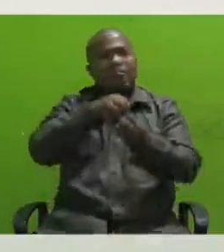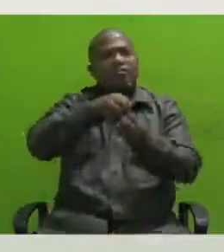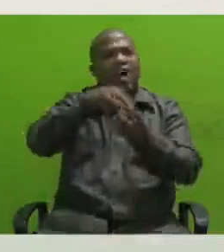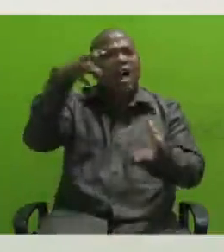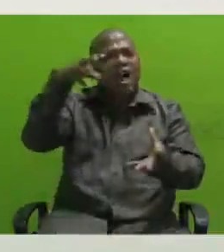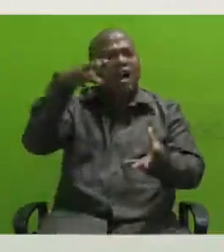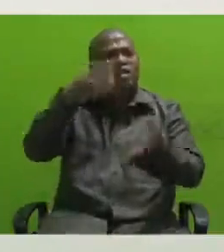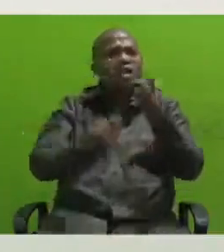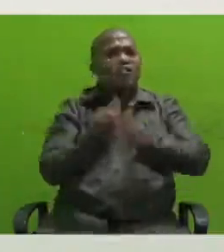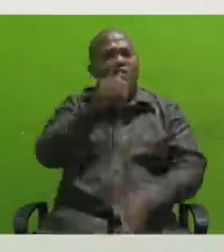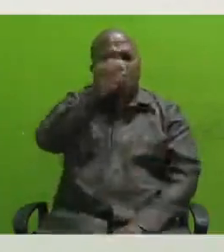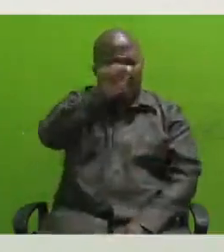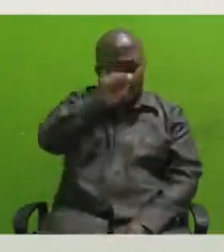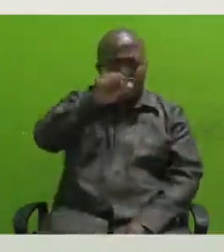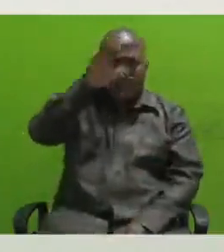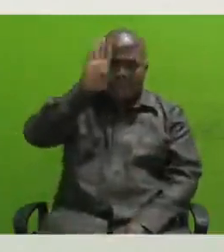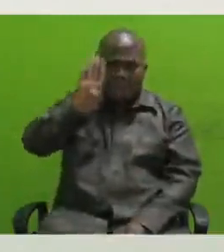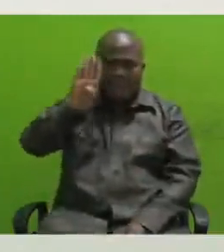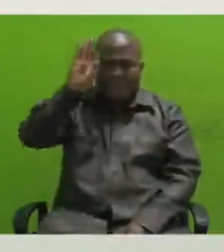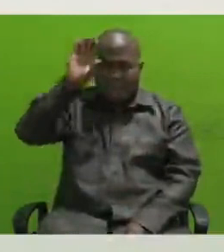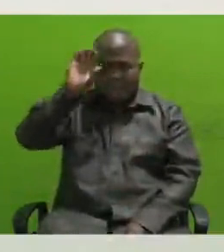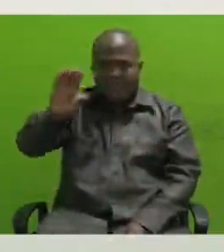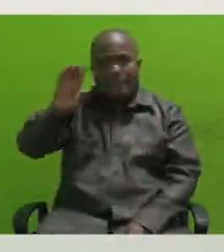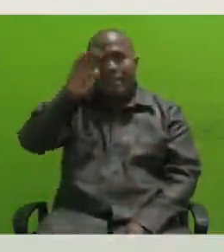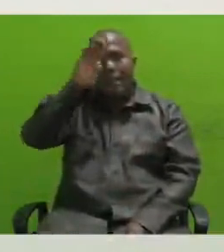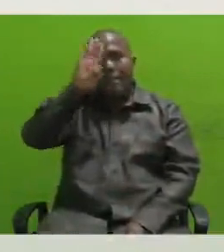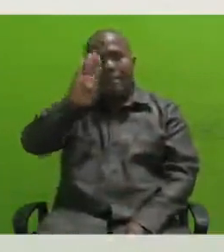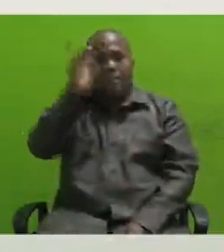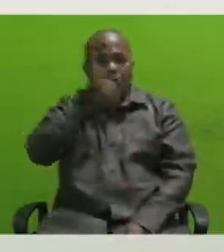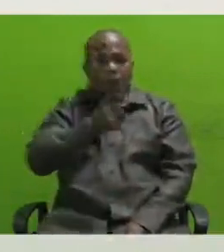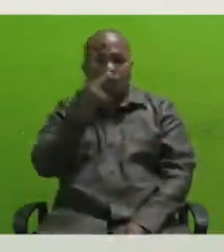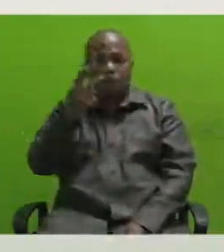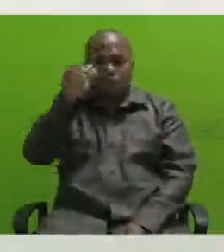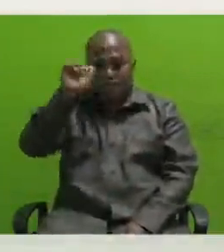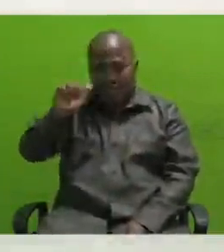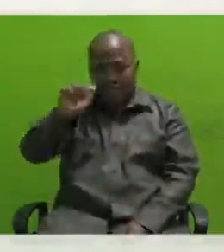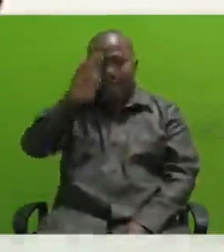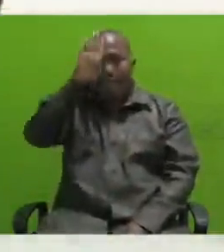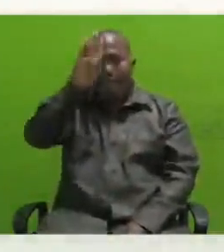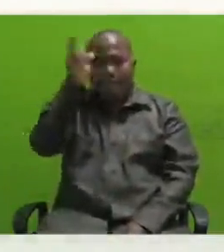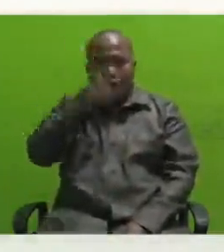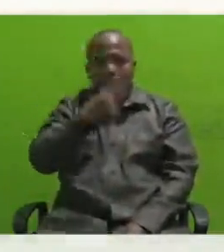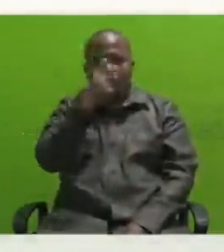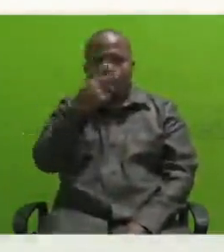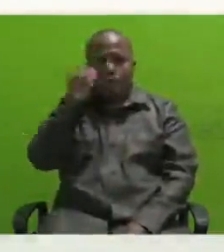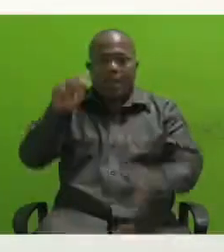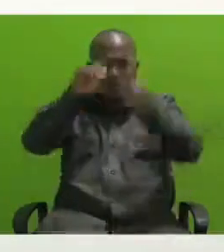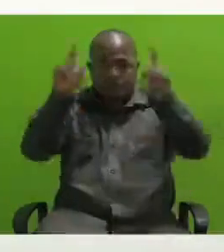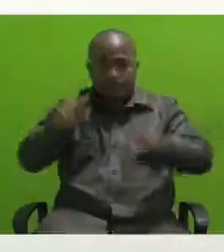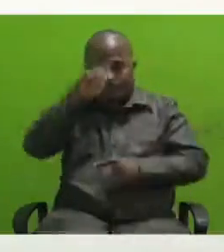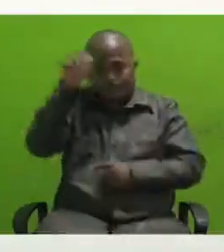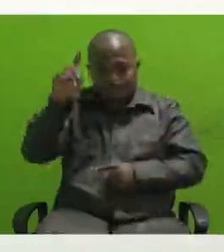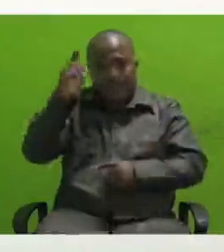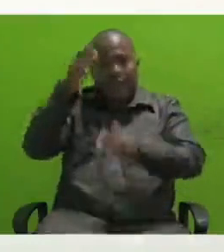values from A, B, C, B over 2A, B over 2A, the whole thing square, and the last expression is x